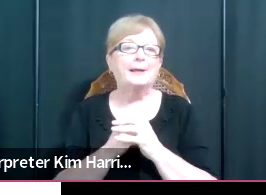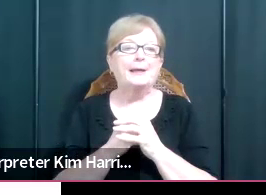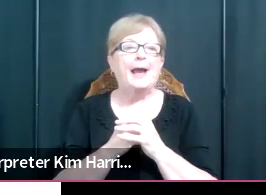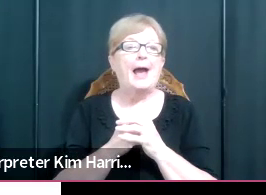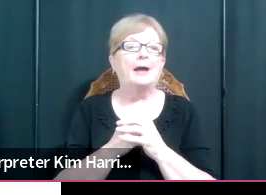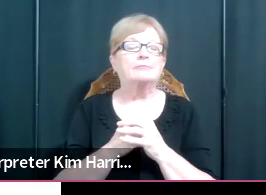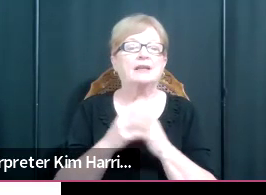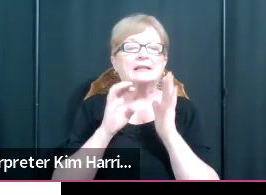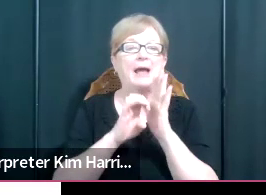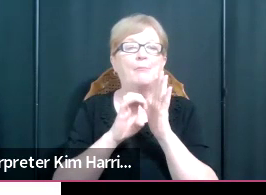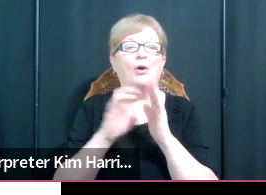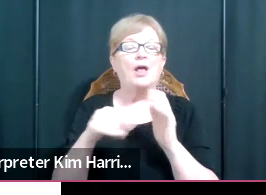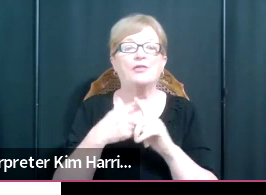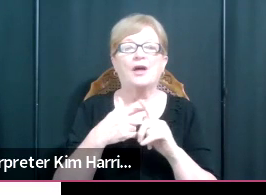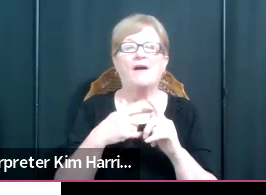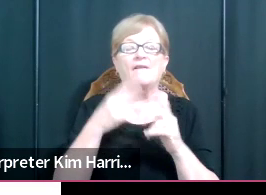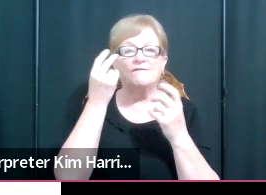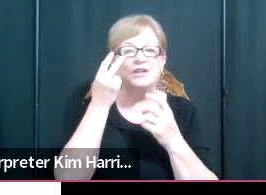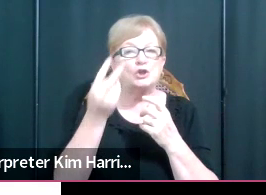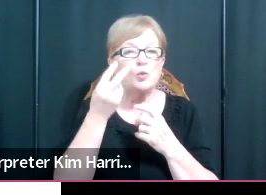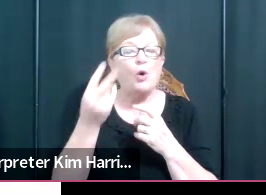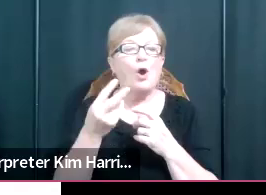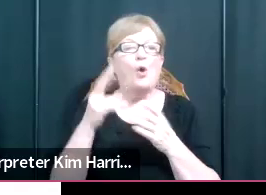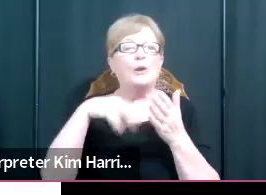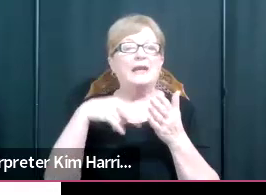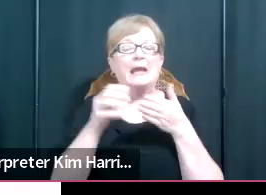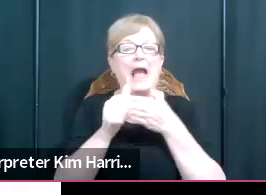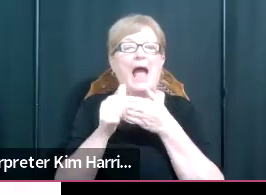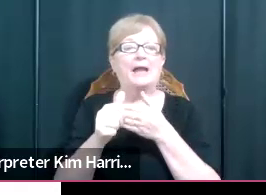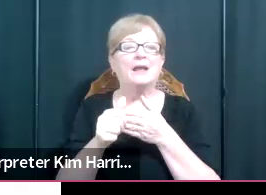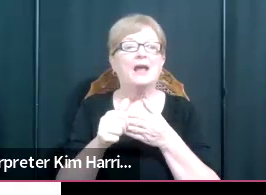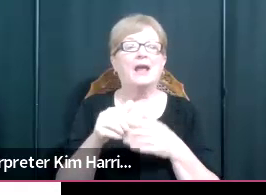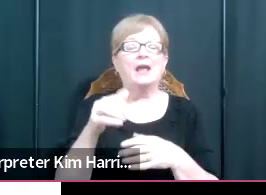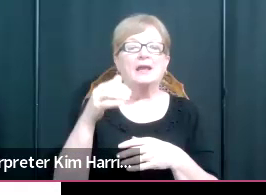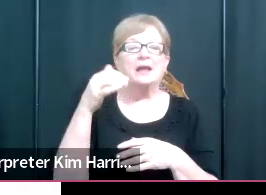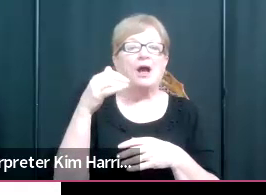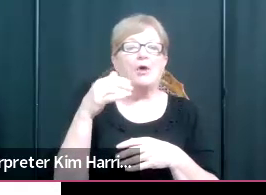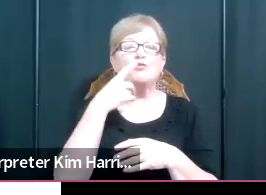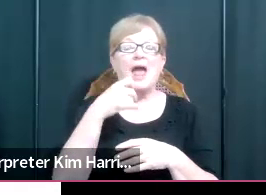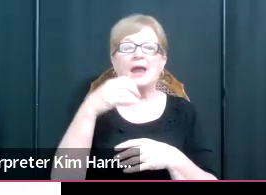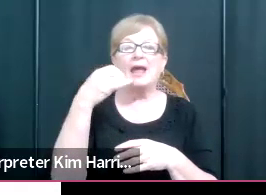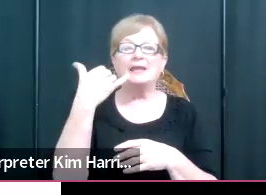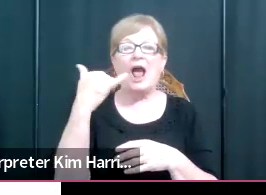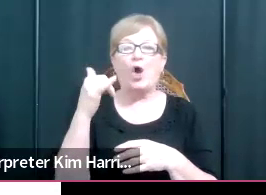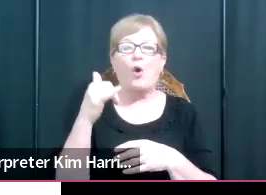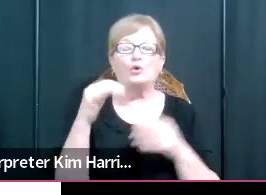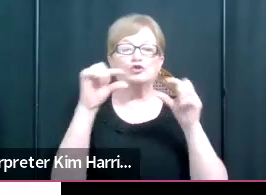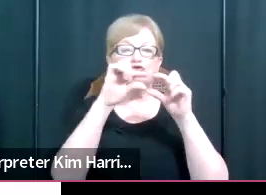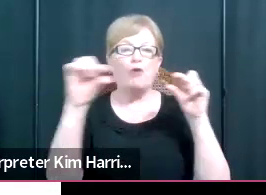For example, the visual reading guide, the sort of red and yellow striped thing in the bottom corner